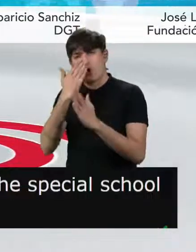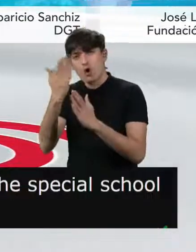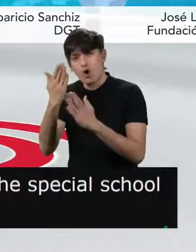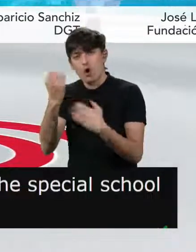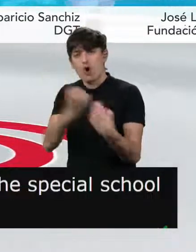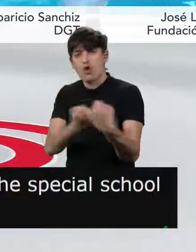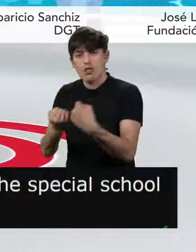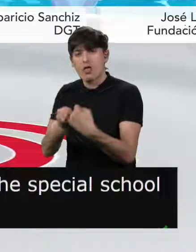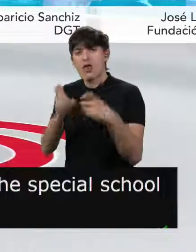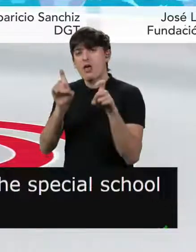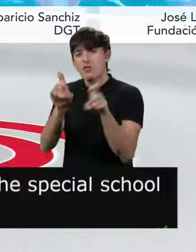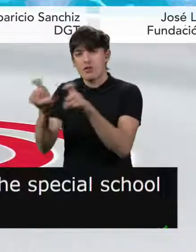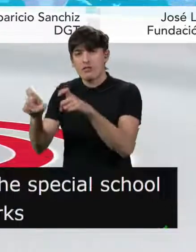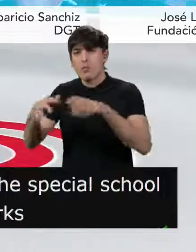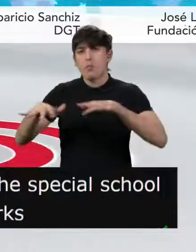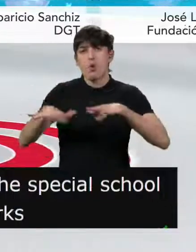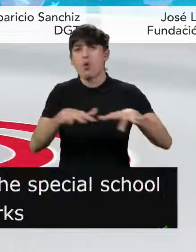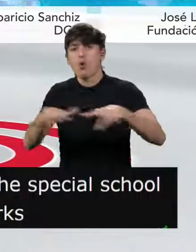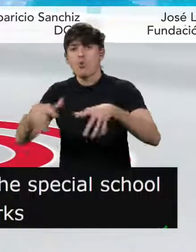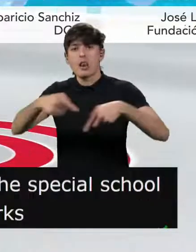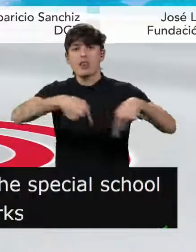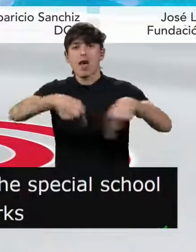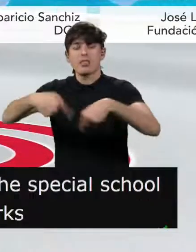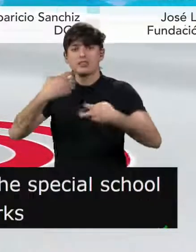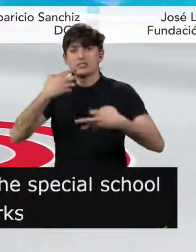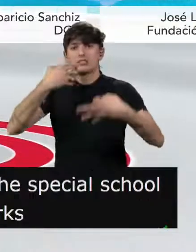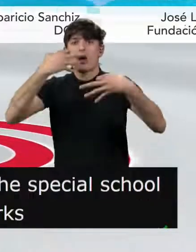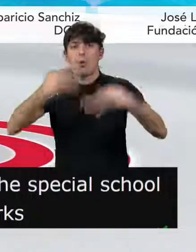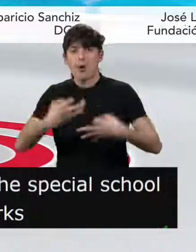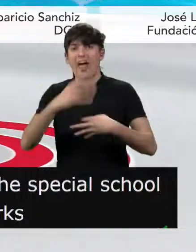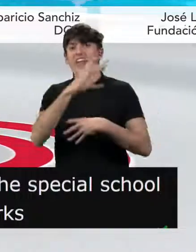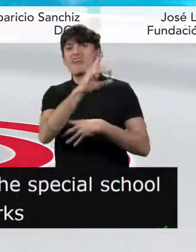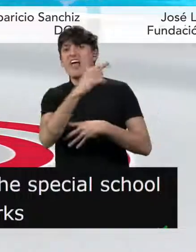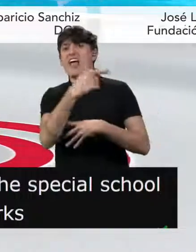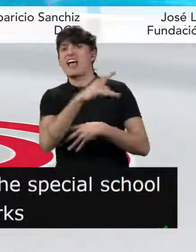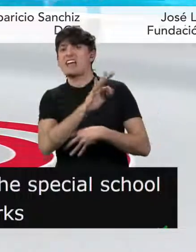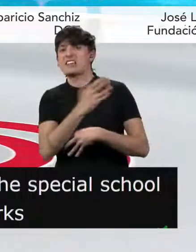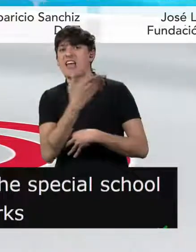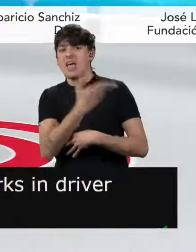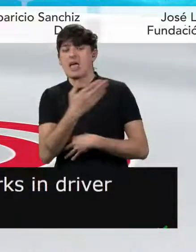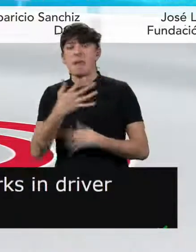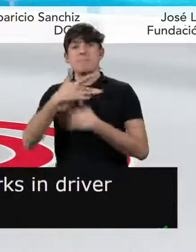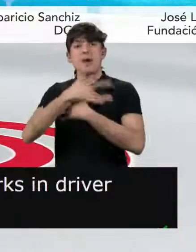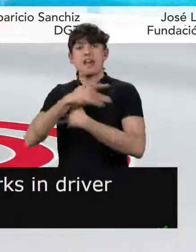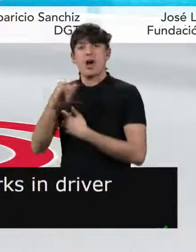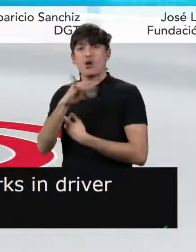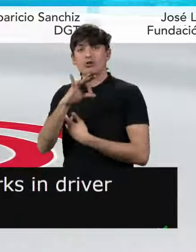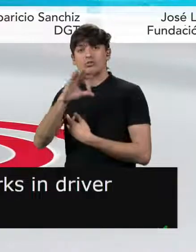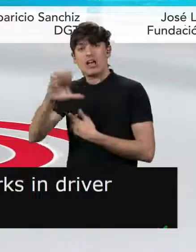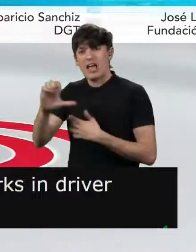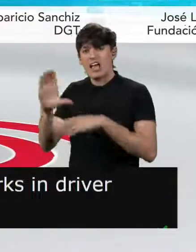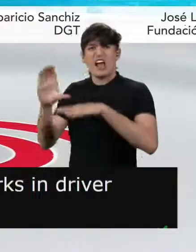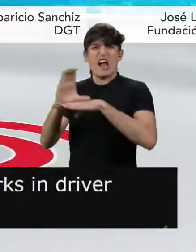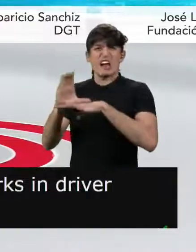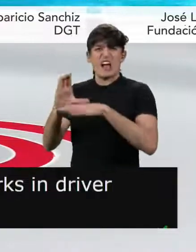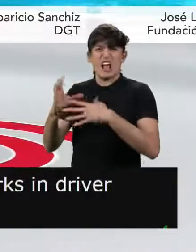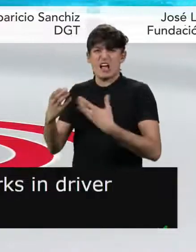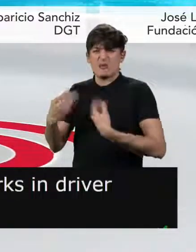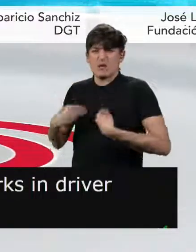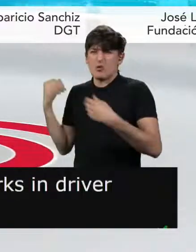training and works on safe transport. She's